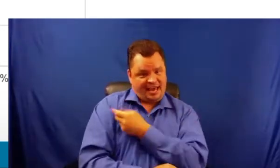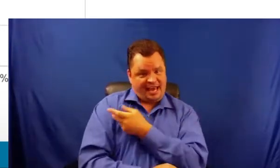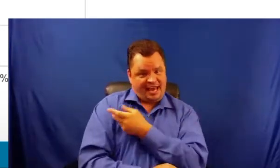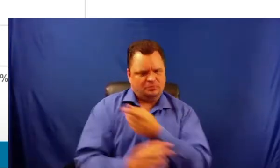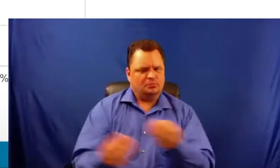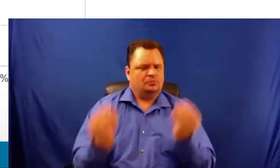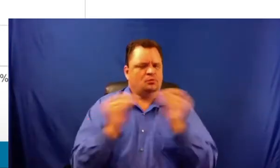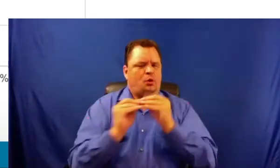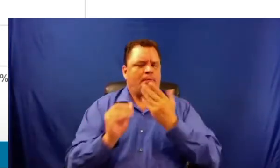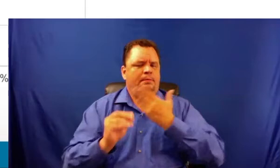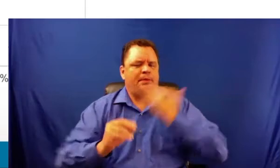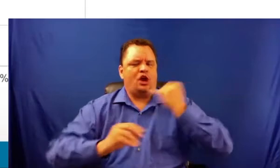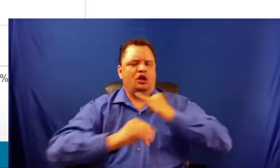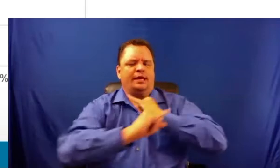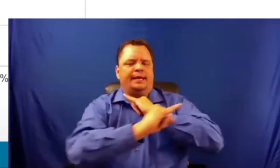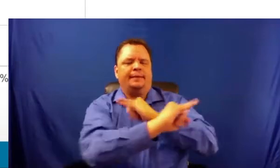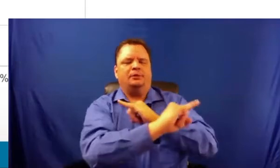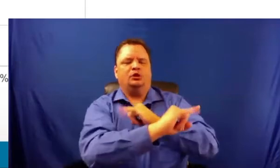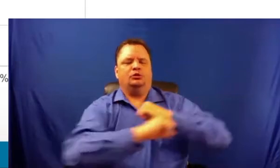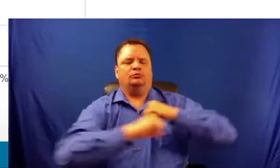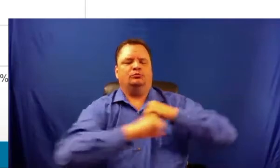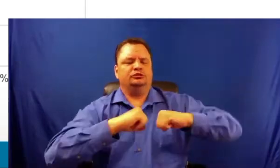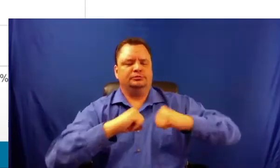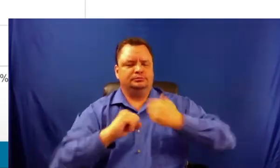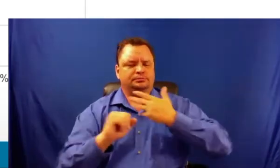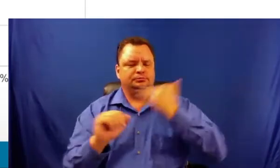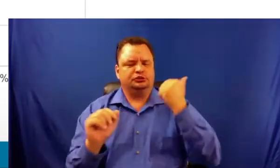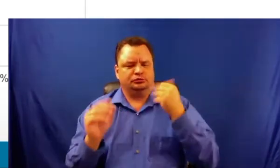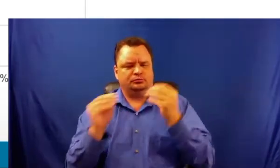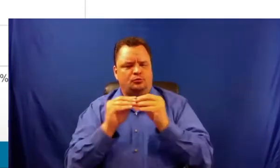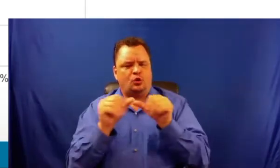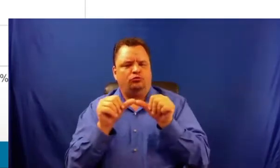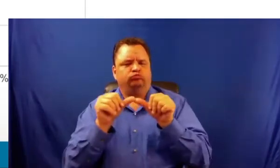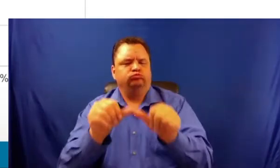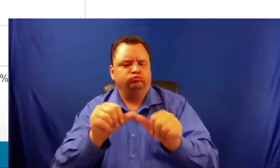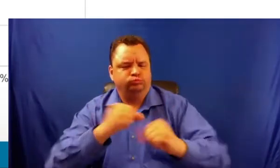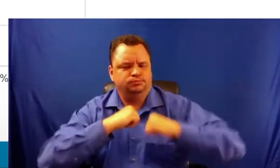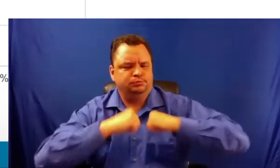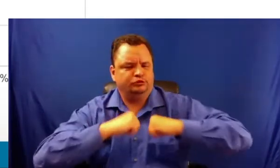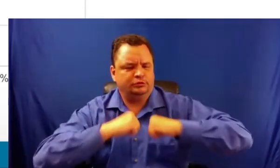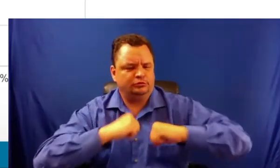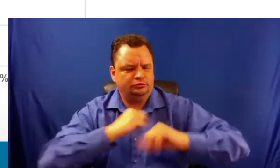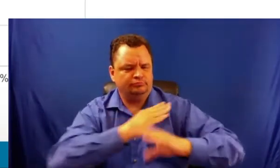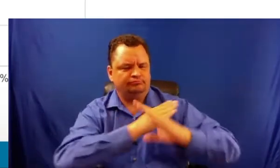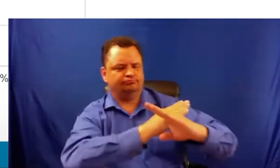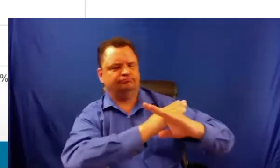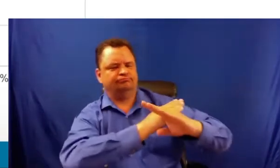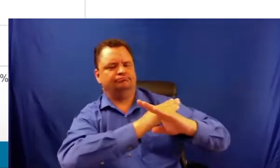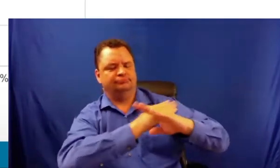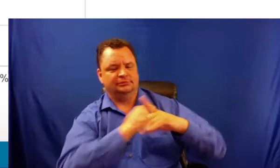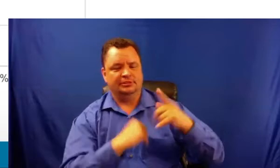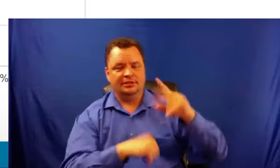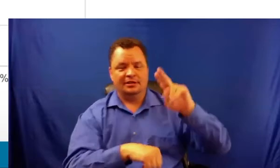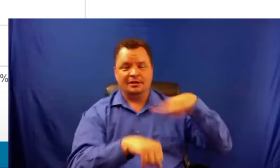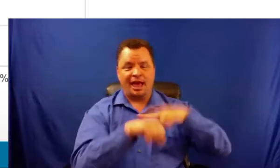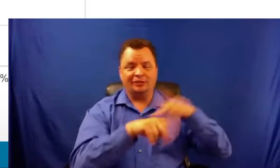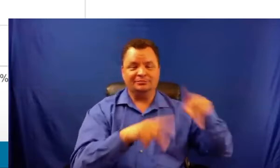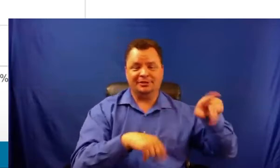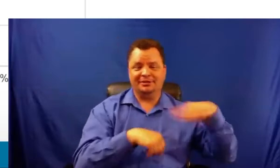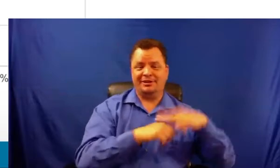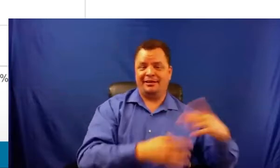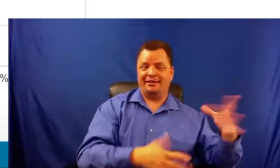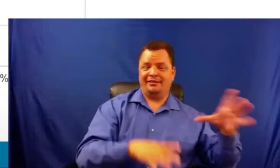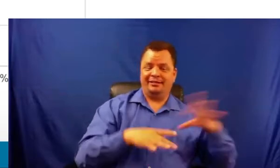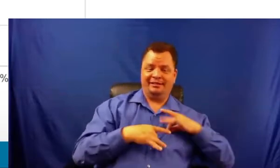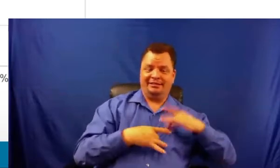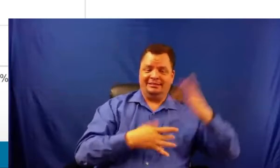efficiency, and how long lived it is, right? But we have to account also for those who've been naturally exposed. So there's that factor